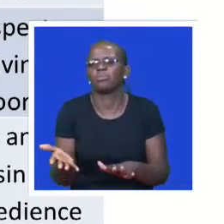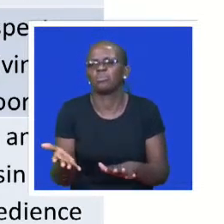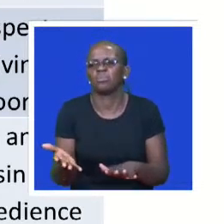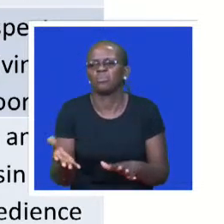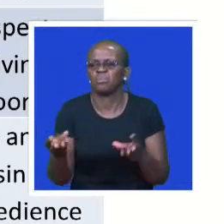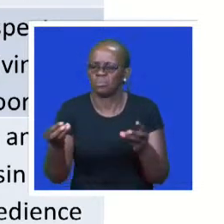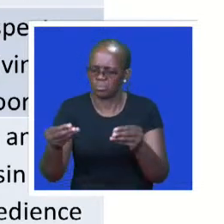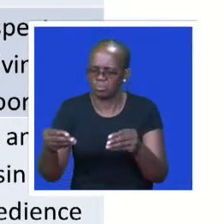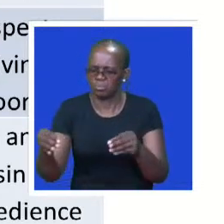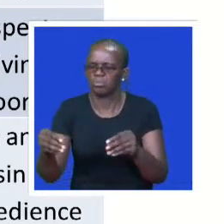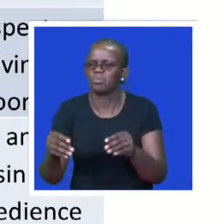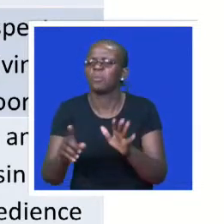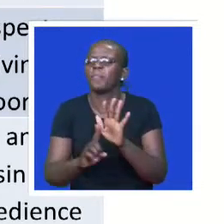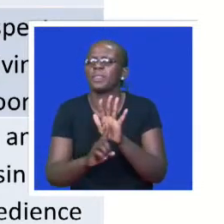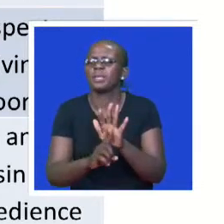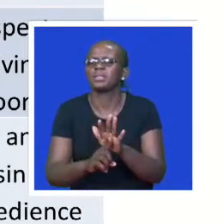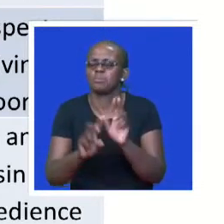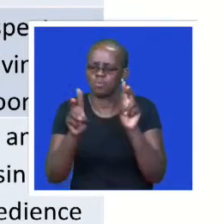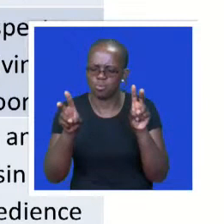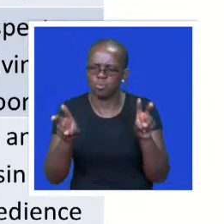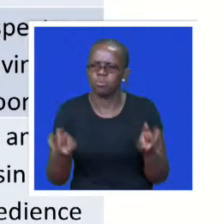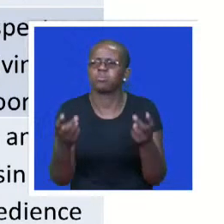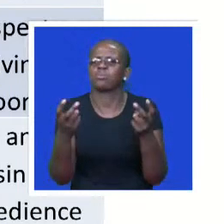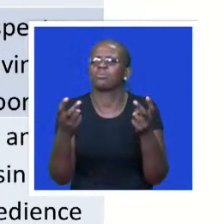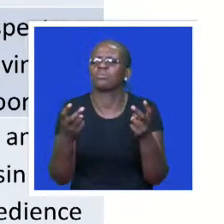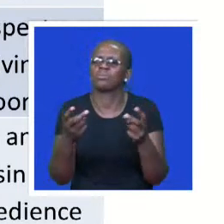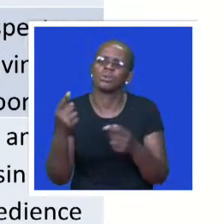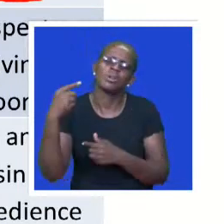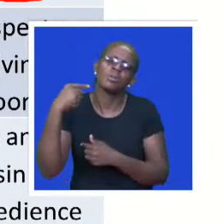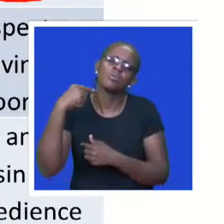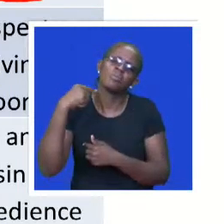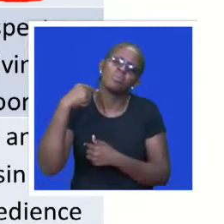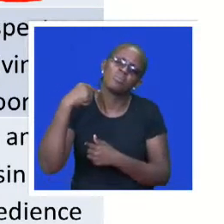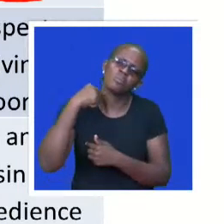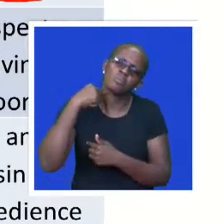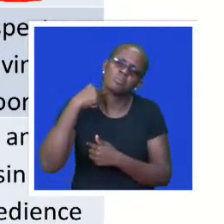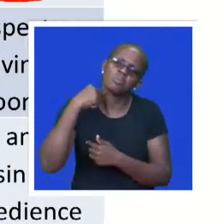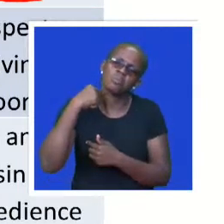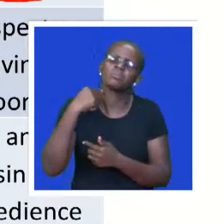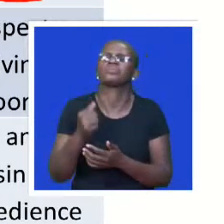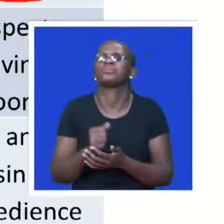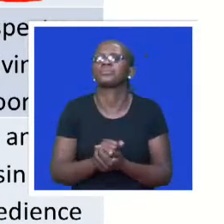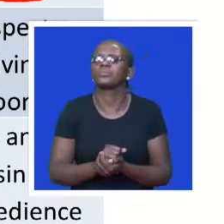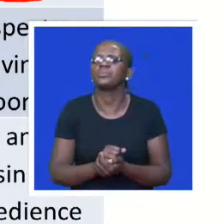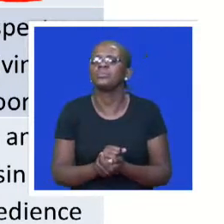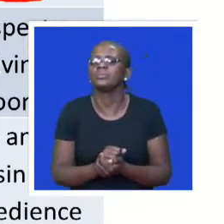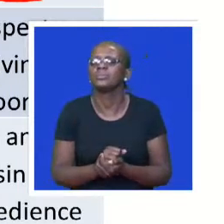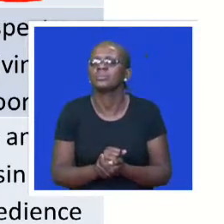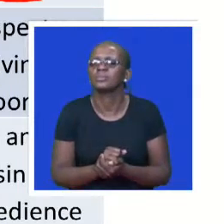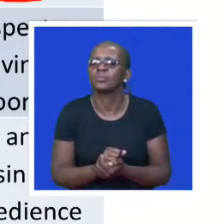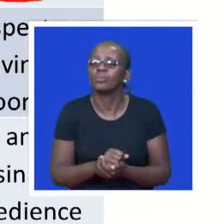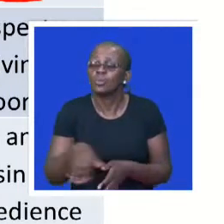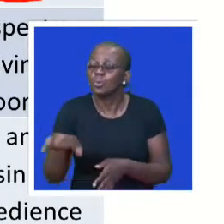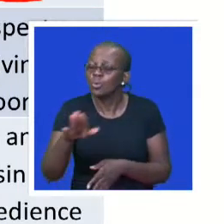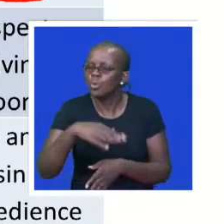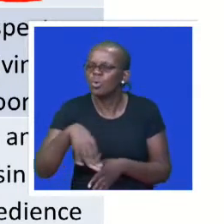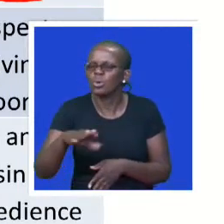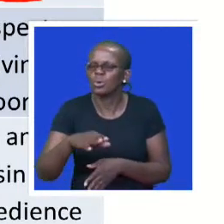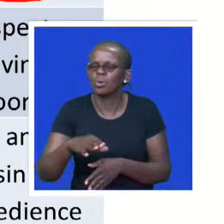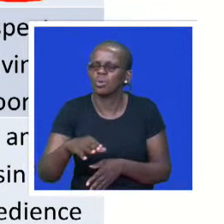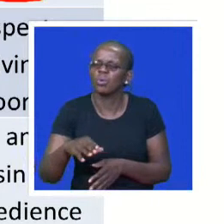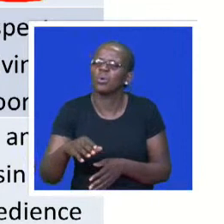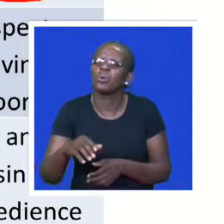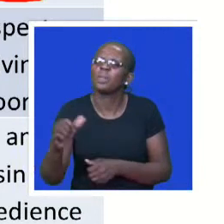the examples are rape, murder, even committing adultery, dear Lena. Those are serious that